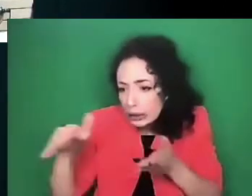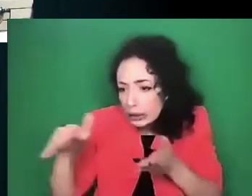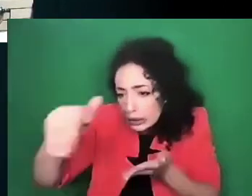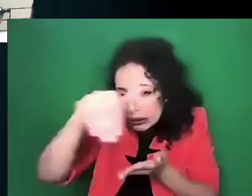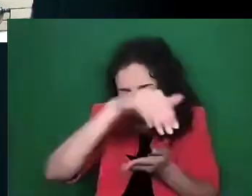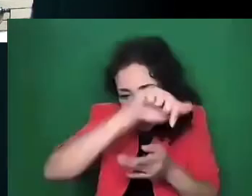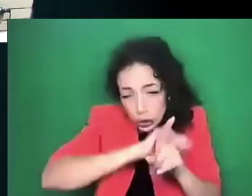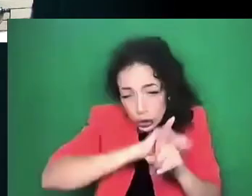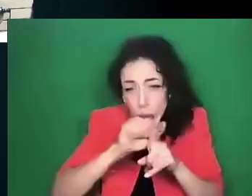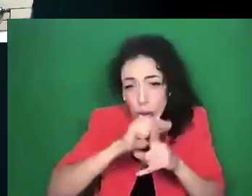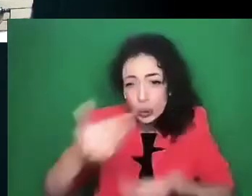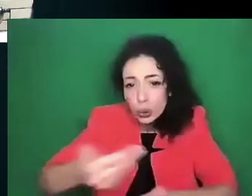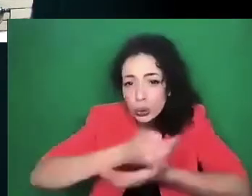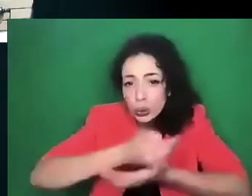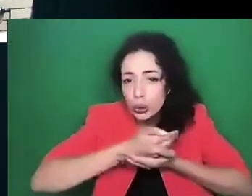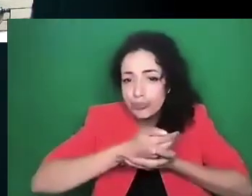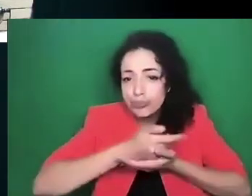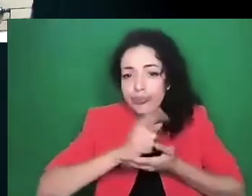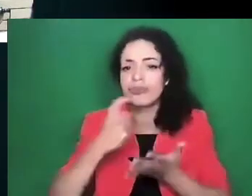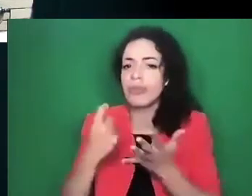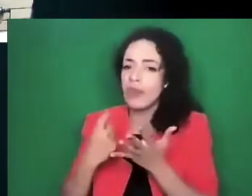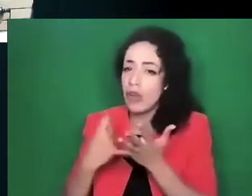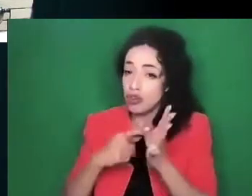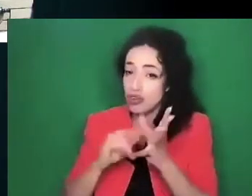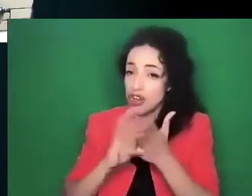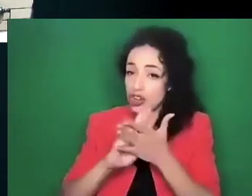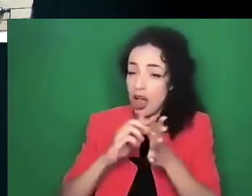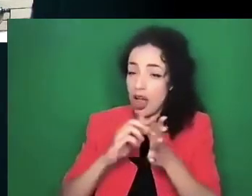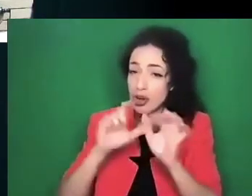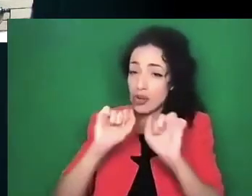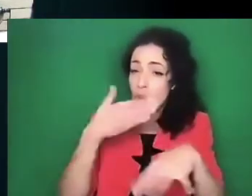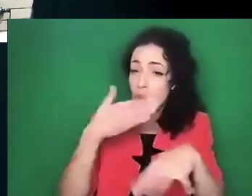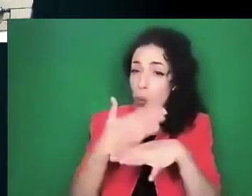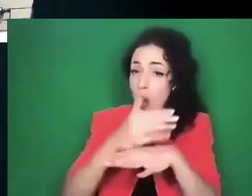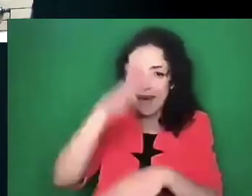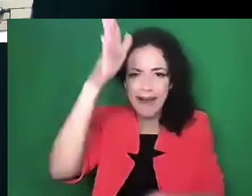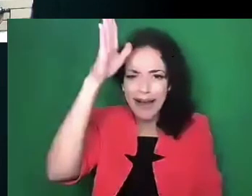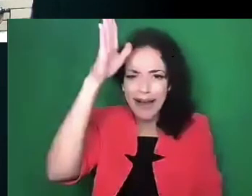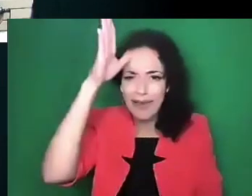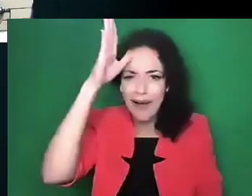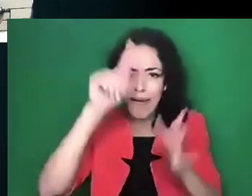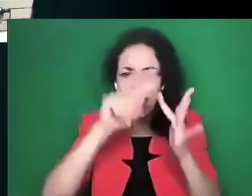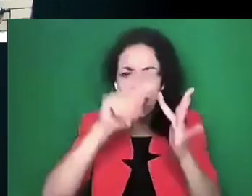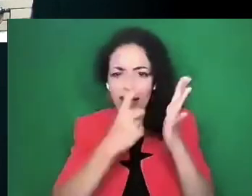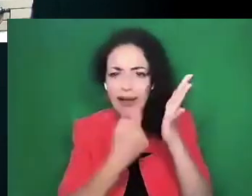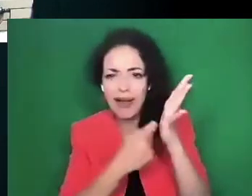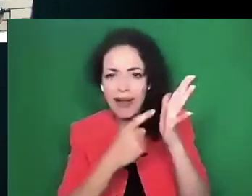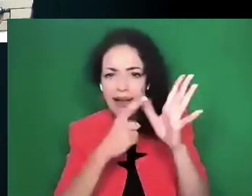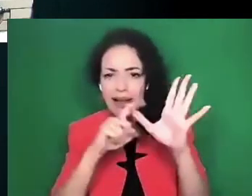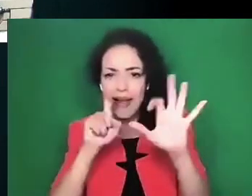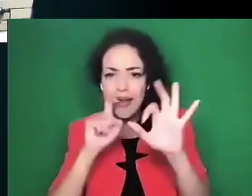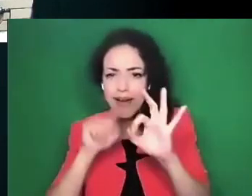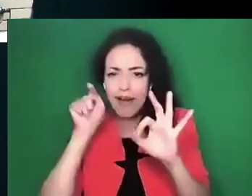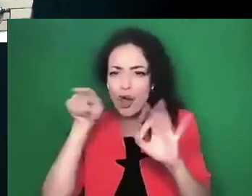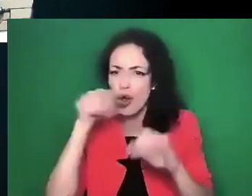remarkable work that you're doing in Iraq. And it struck me, you're an artist. Artists very often want to smash